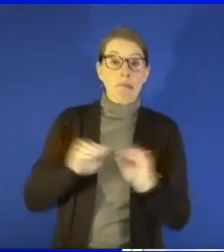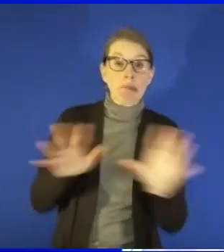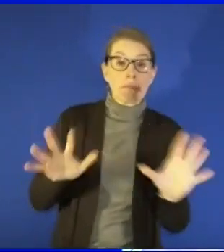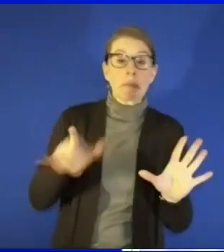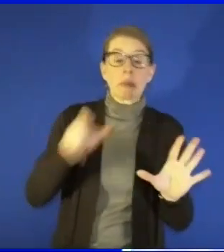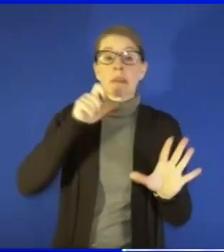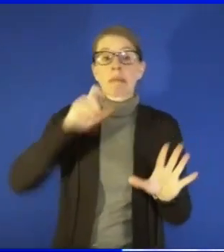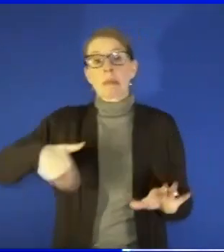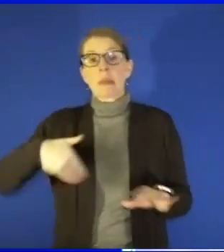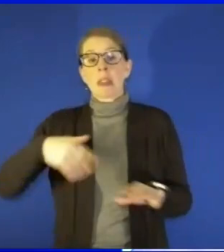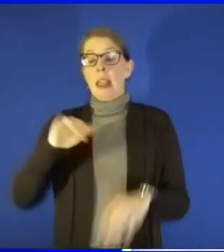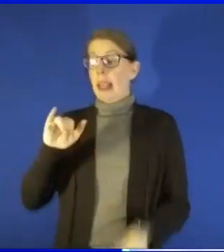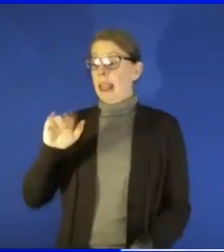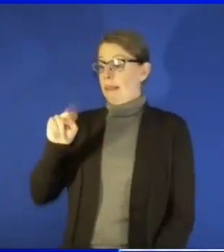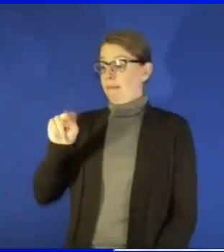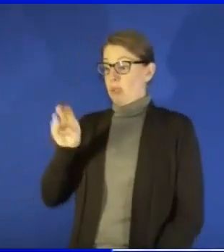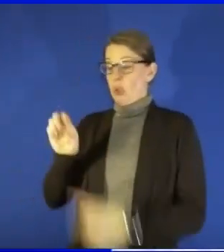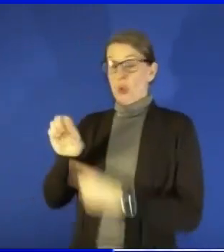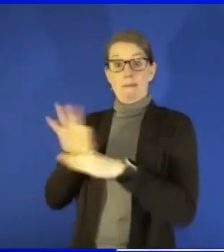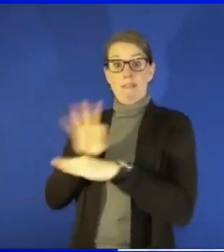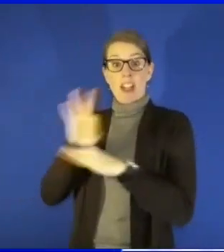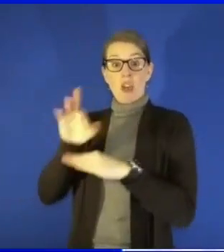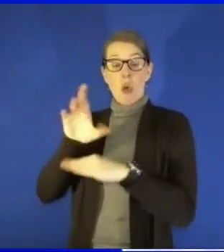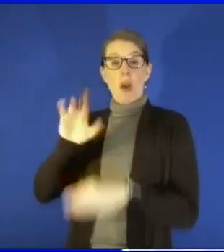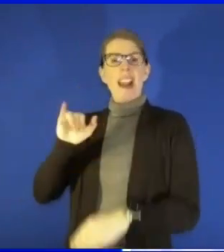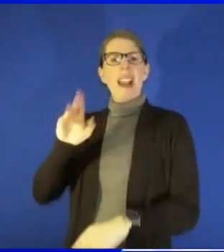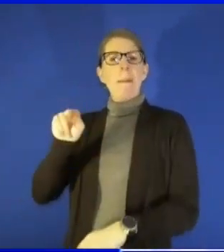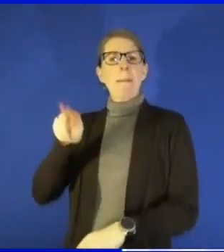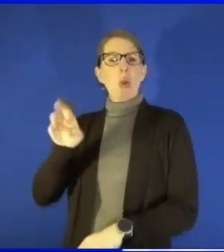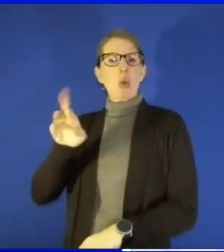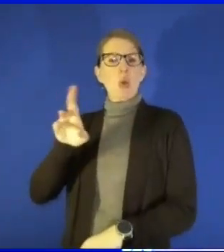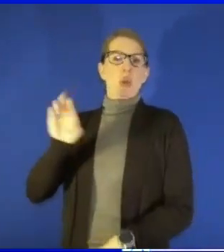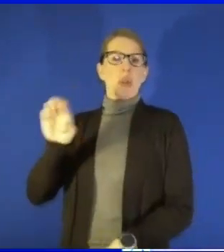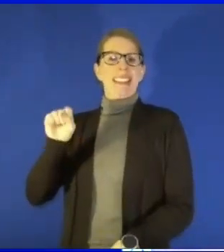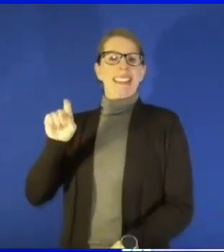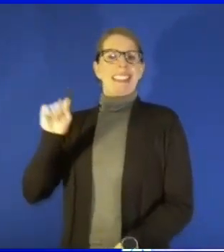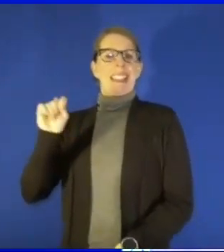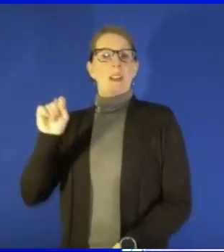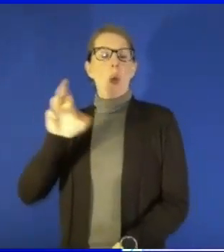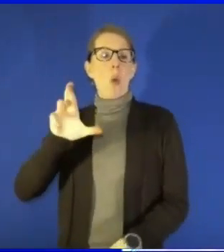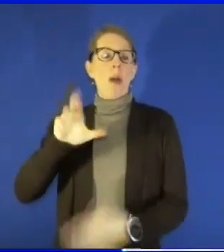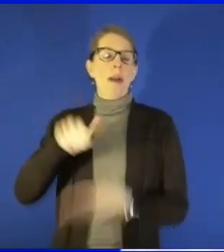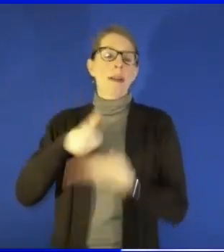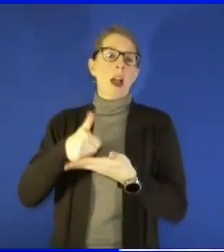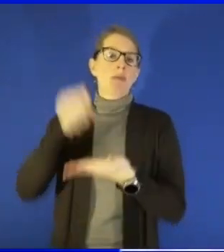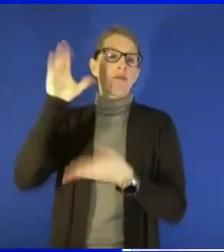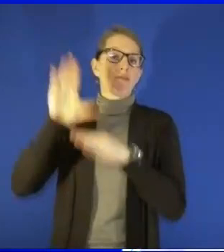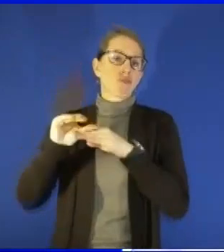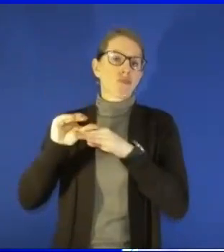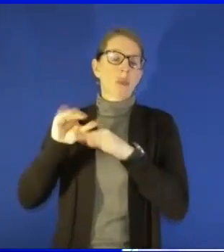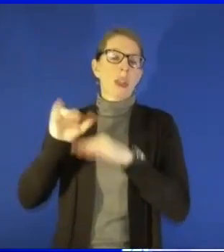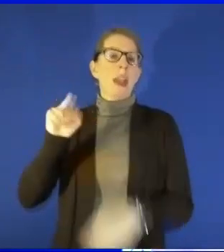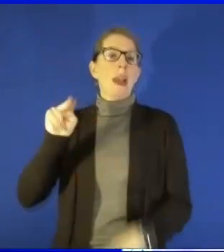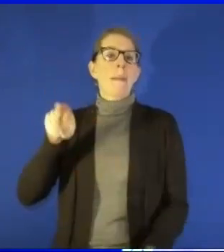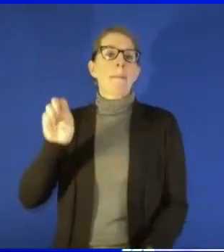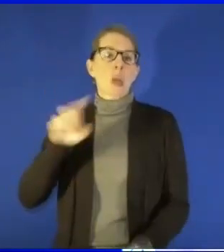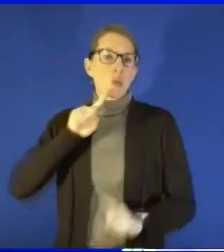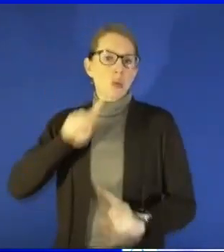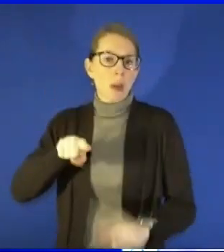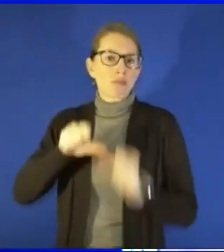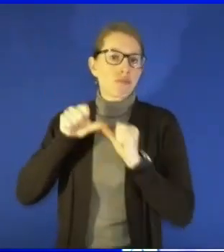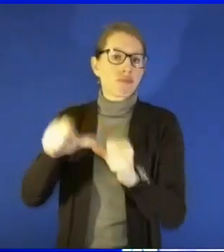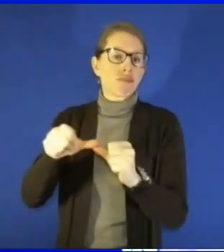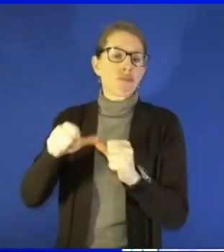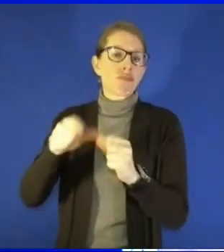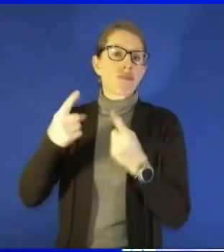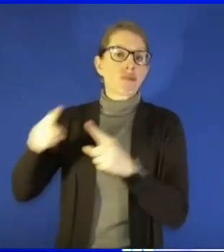immune function? Is there an immune reset there? Does that help, or help reduce some of that immune response that may be continuing to go on during this?